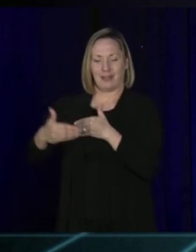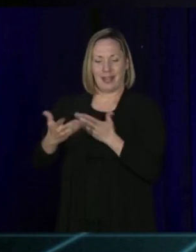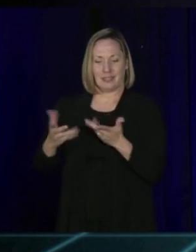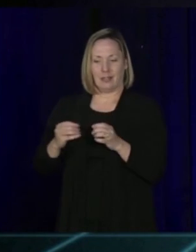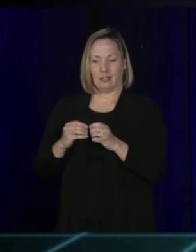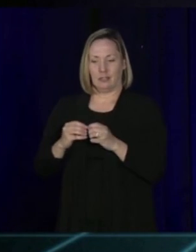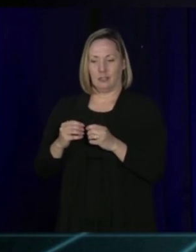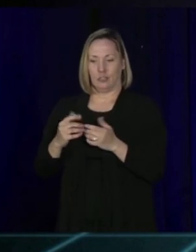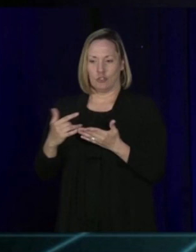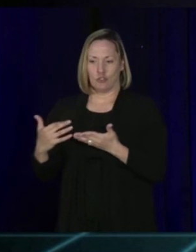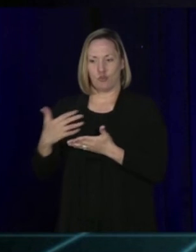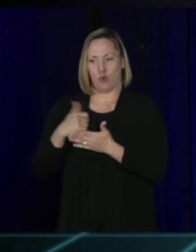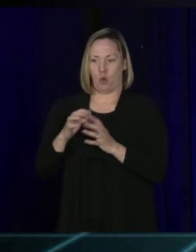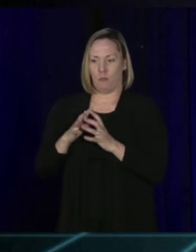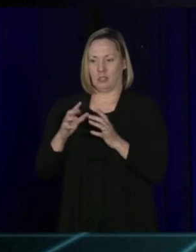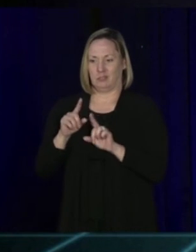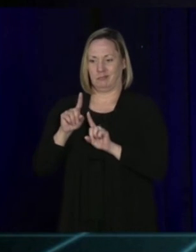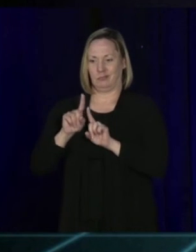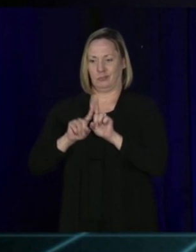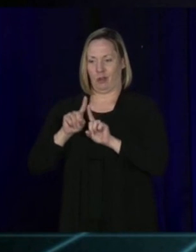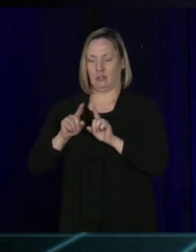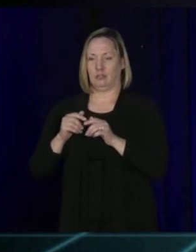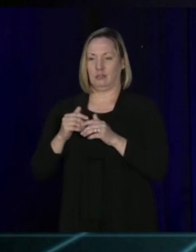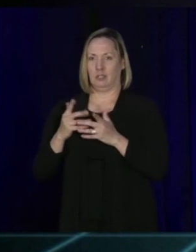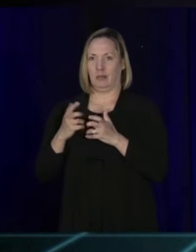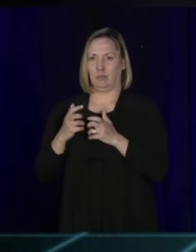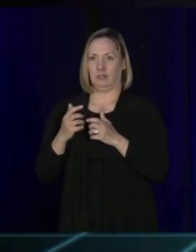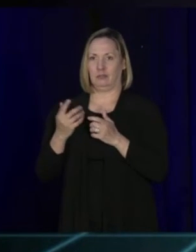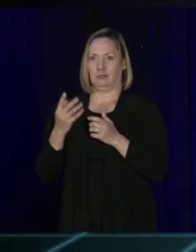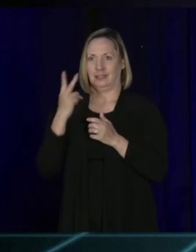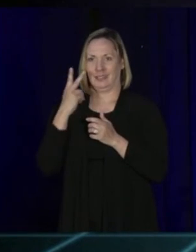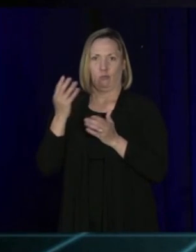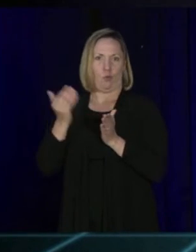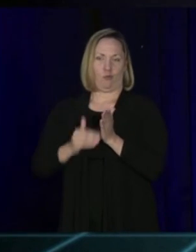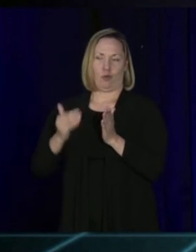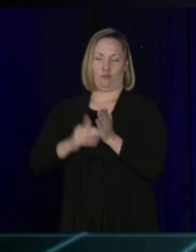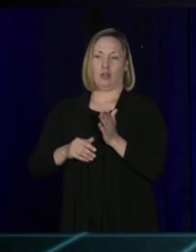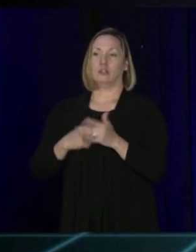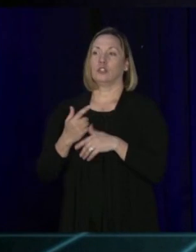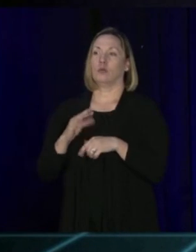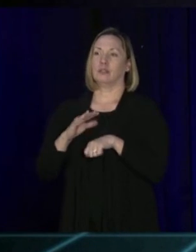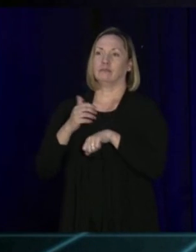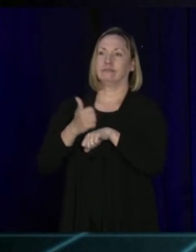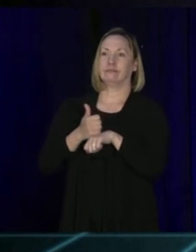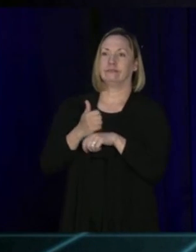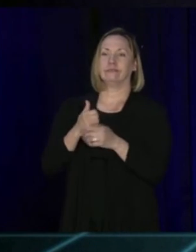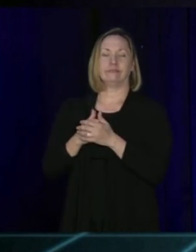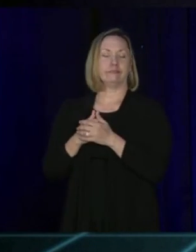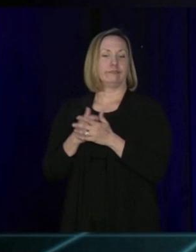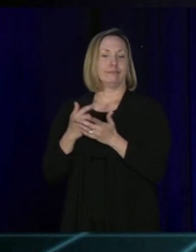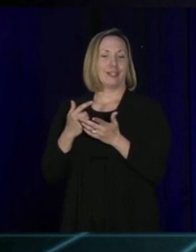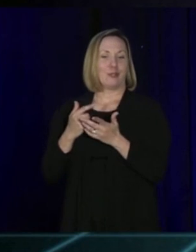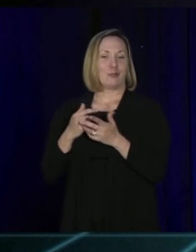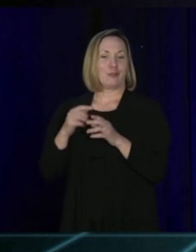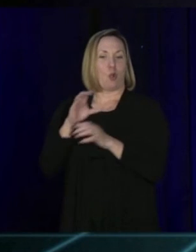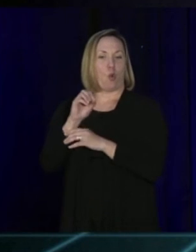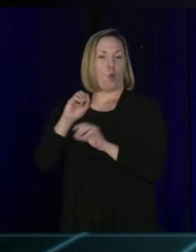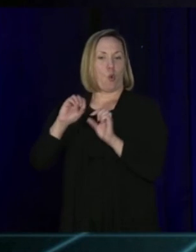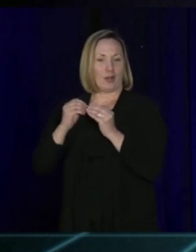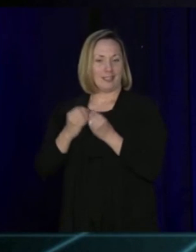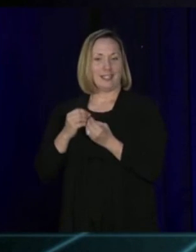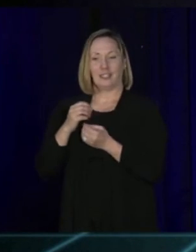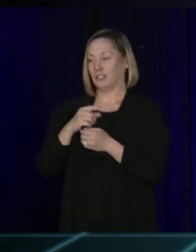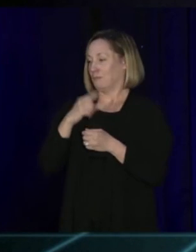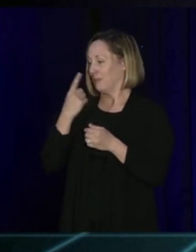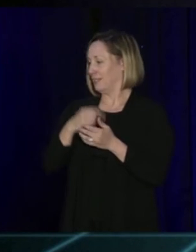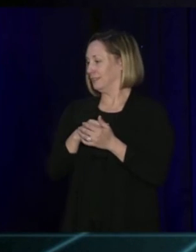stars and build the same thing we see over and over again. I used to read this organization called the Black to Cats at GitHub, and we used to do hackathons at HBCUs.